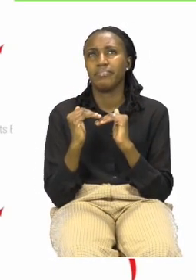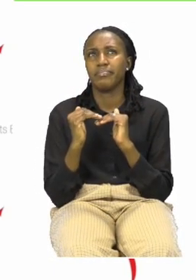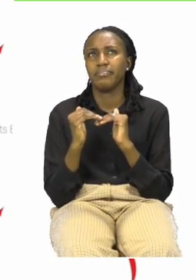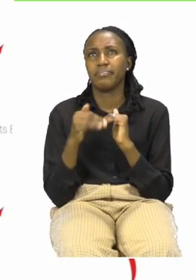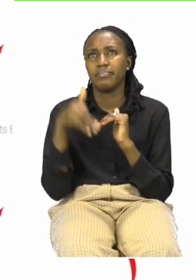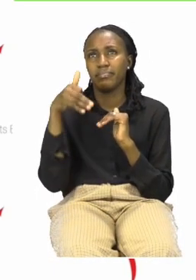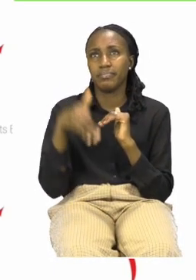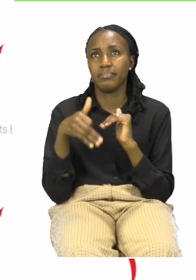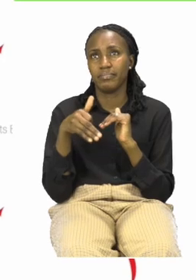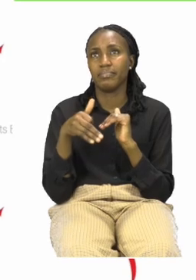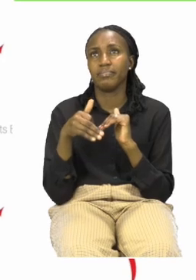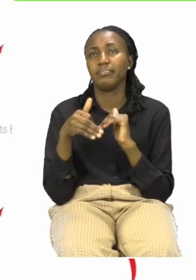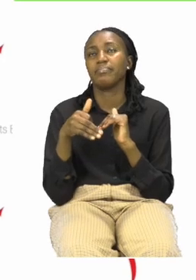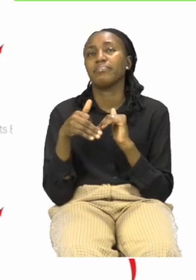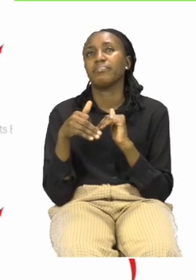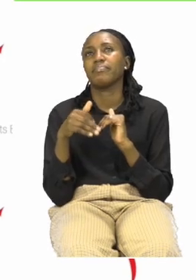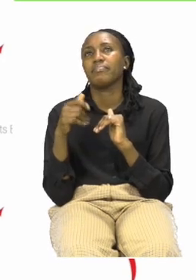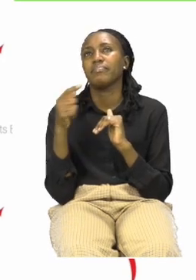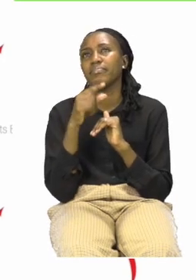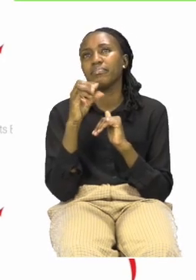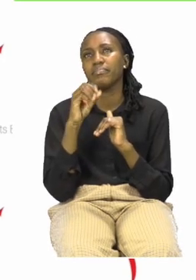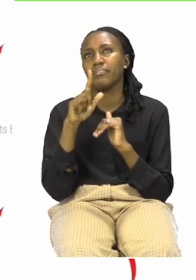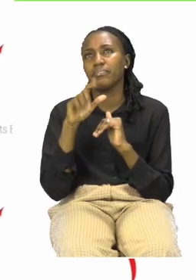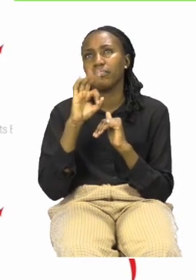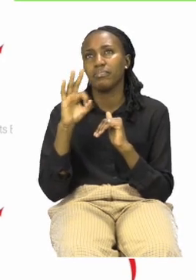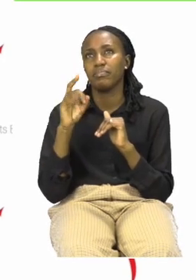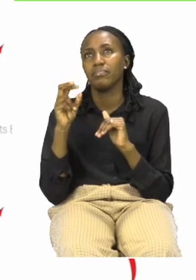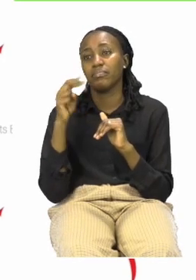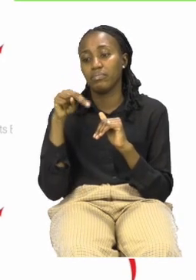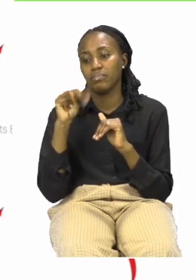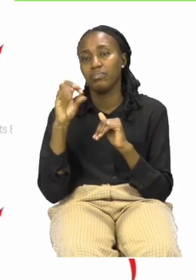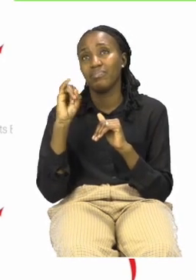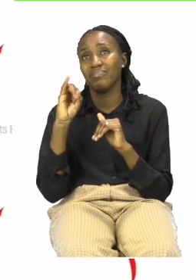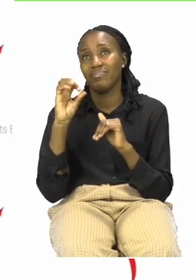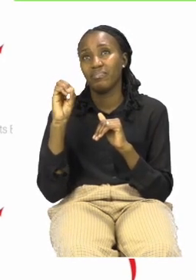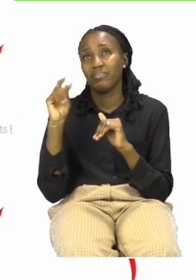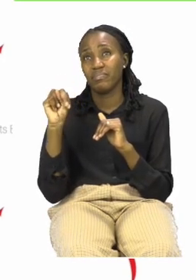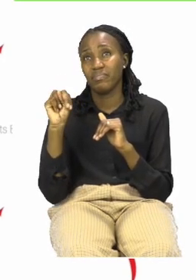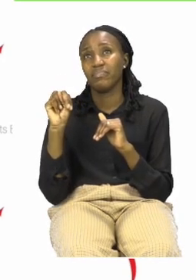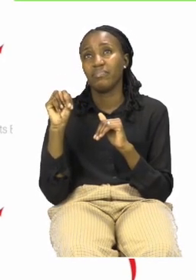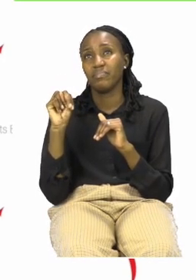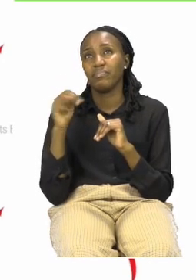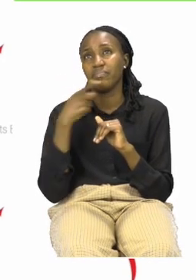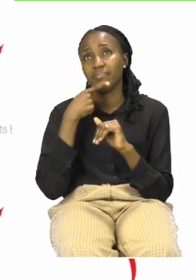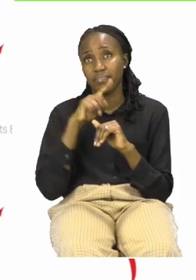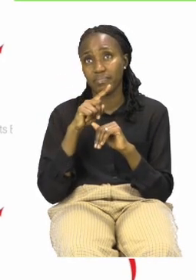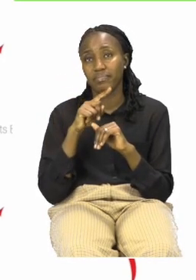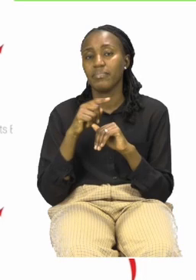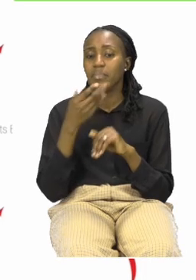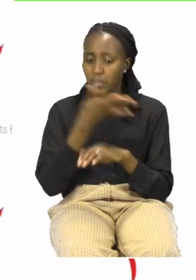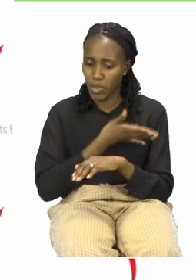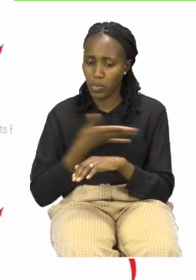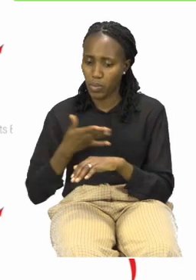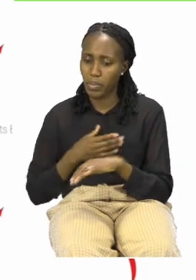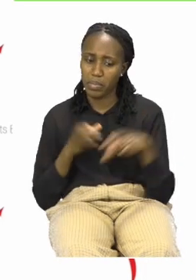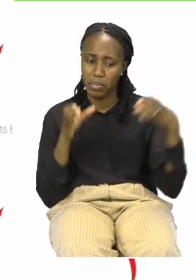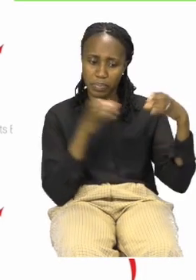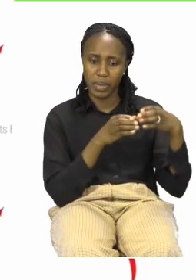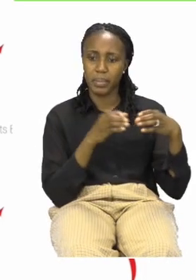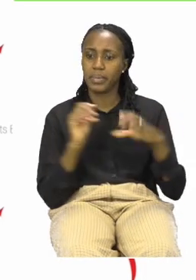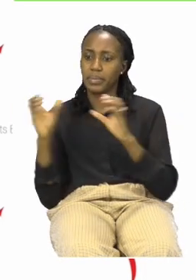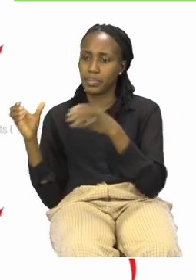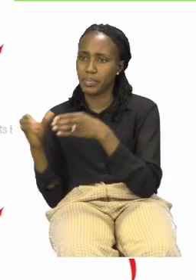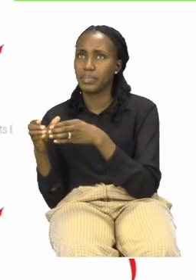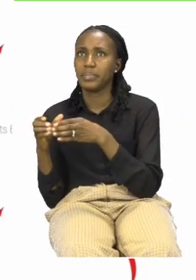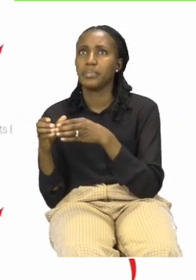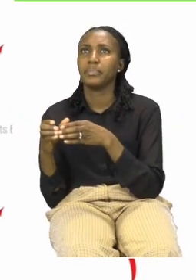Golf Union, which is the men's, that they dealing with the men's. We've got the Namibian Ladies Golf Union dealing with the ladies. We've got